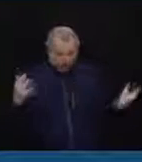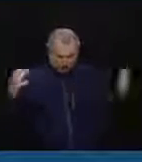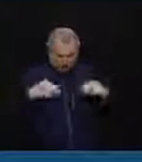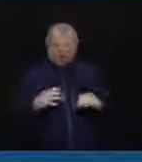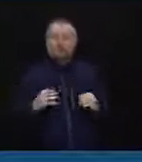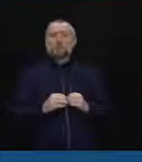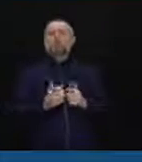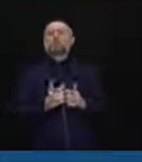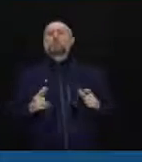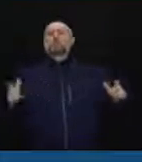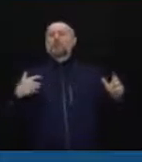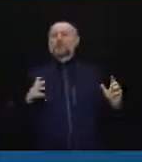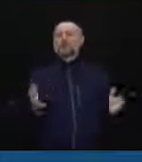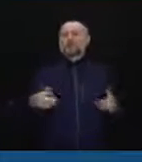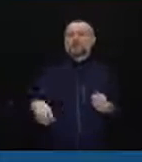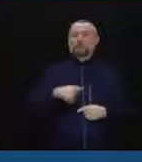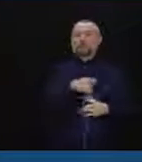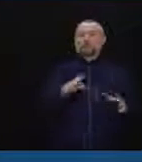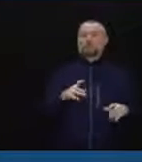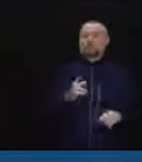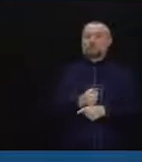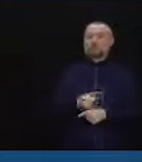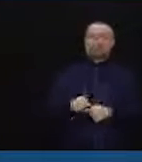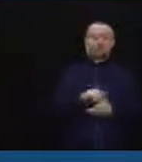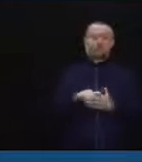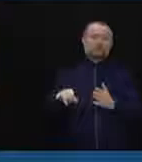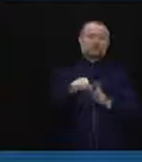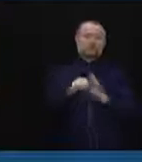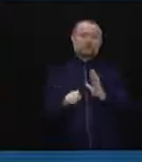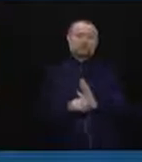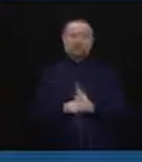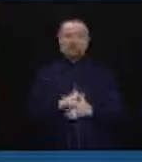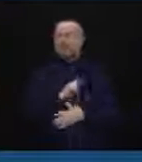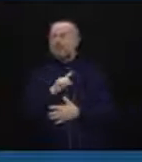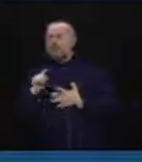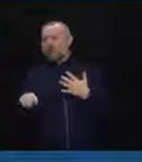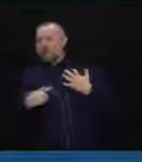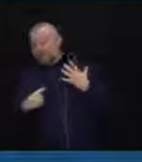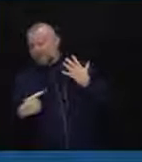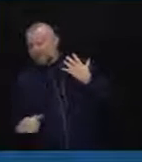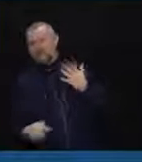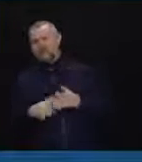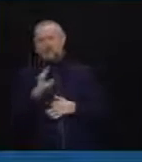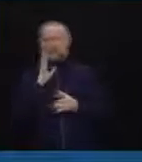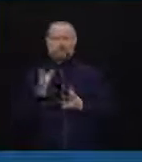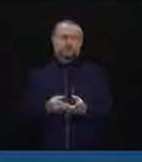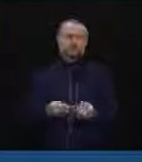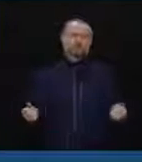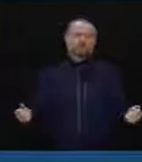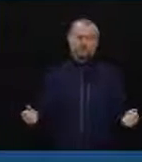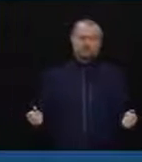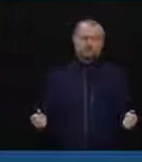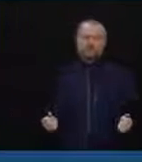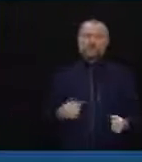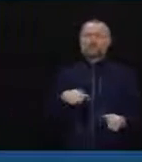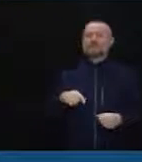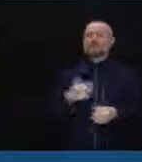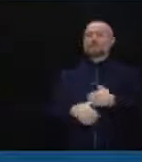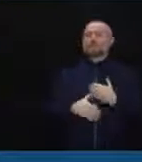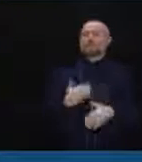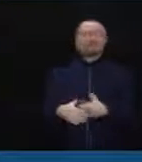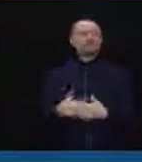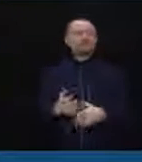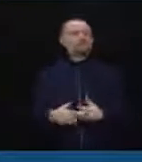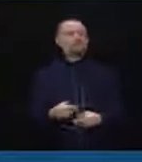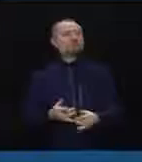right for the state of New York. And all of this will be resolved and known as the process unfolds. But right now it is information gathering.